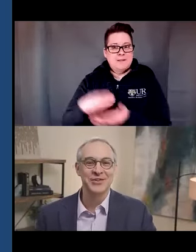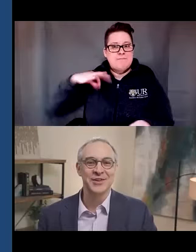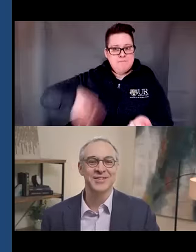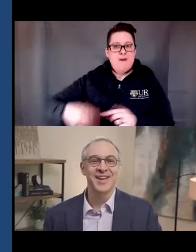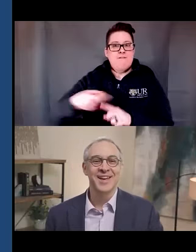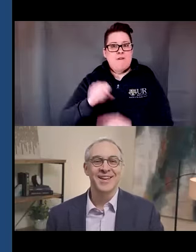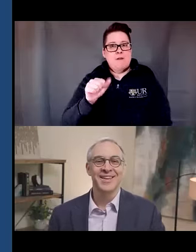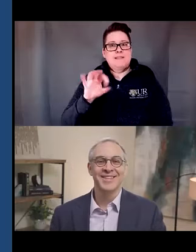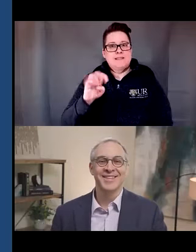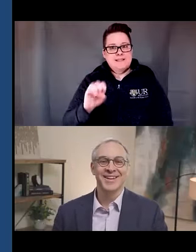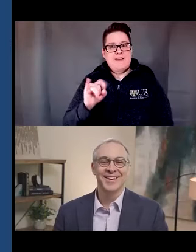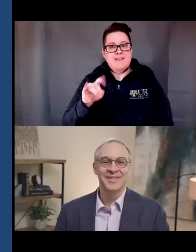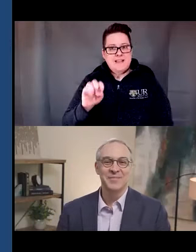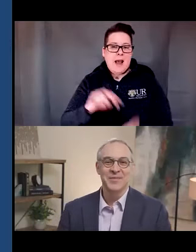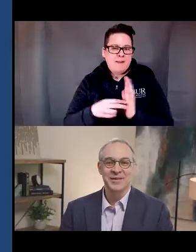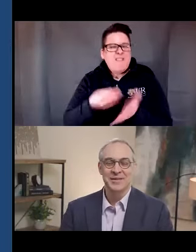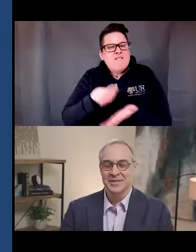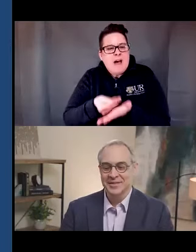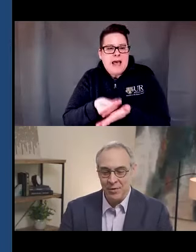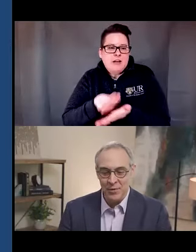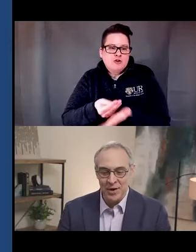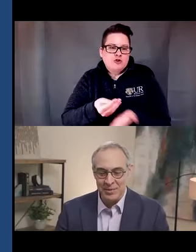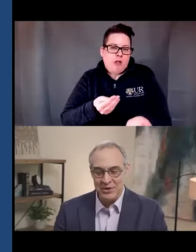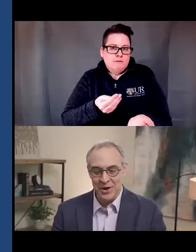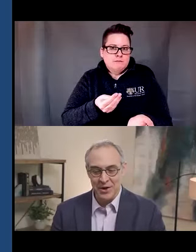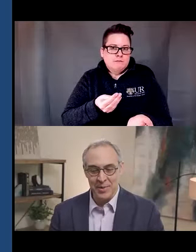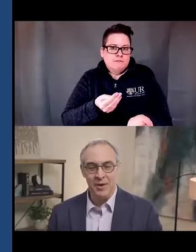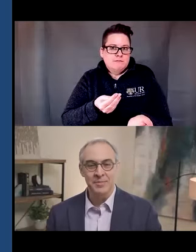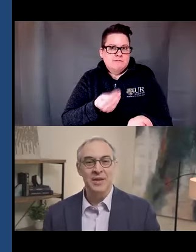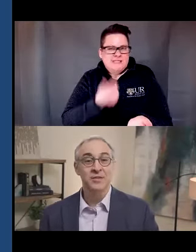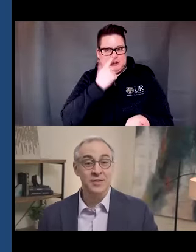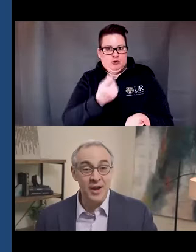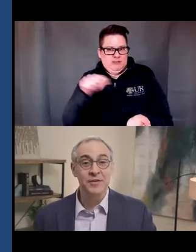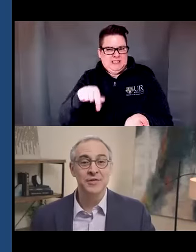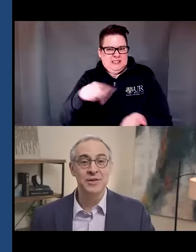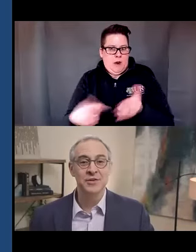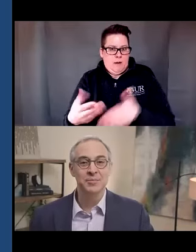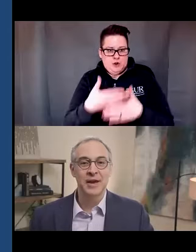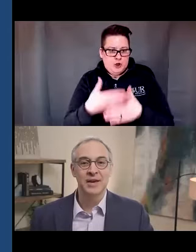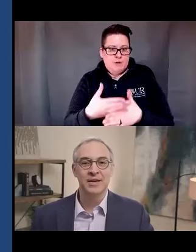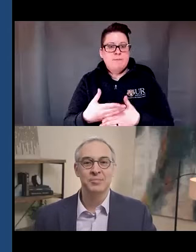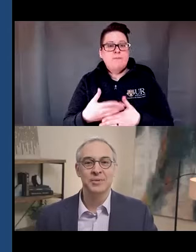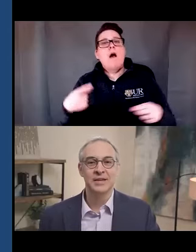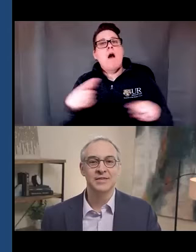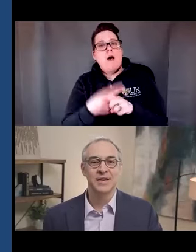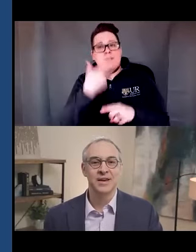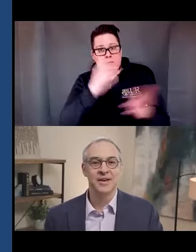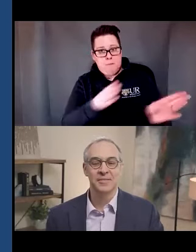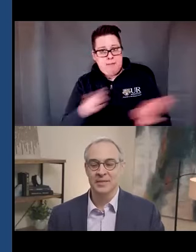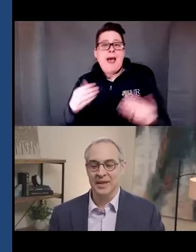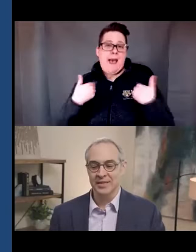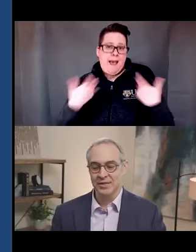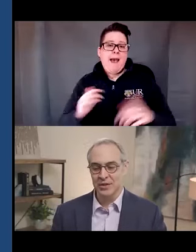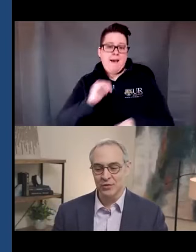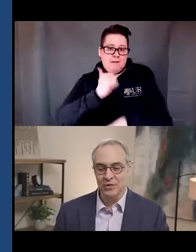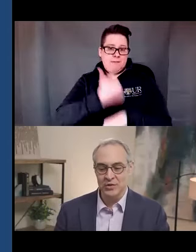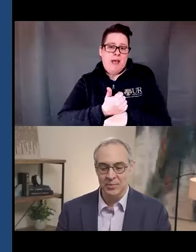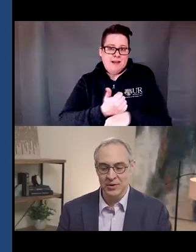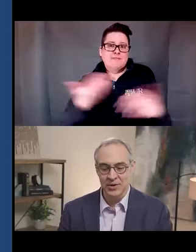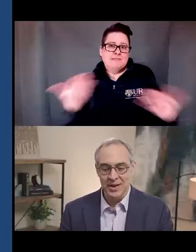financial interest in some of what I'll be sharing about. There's a conflict of interest plan in place at